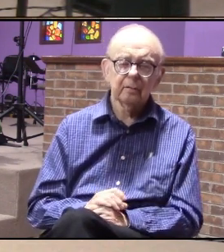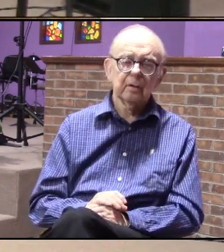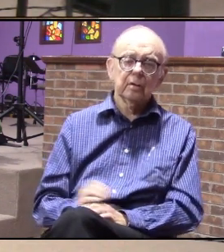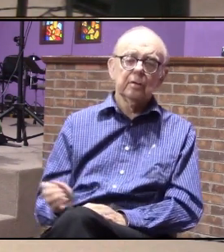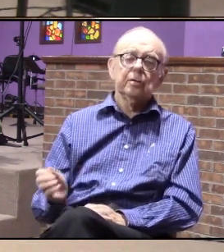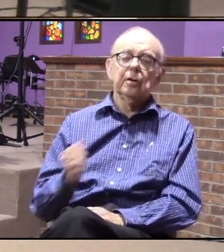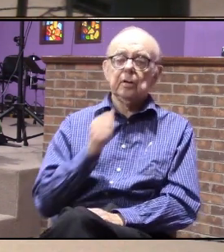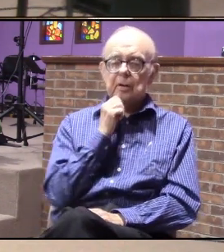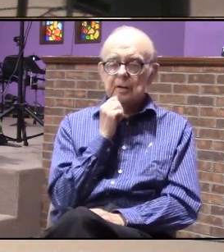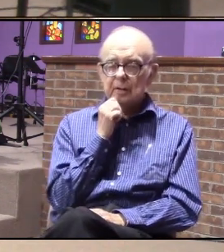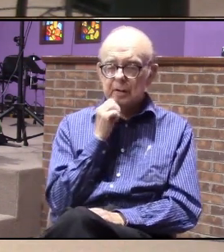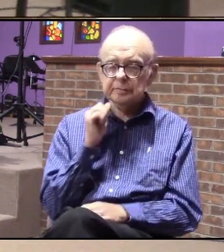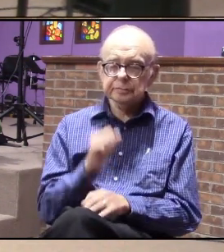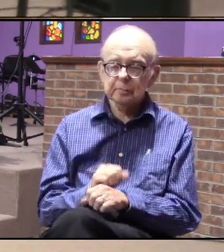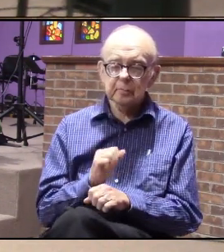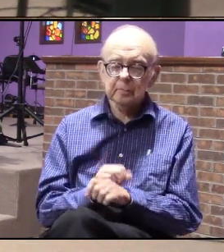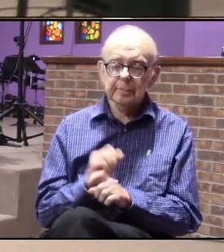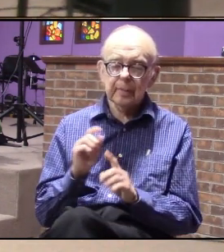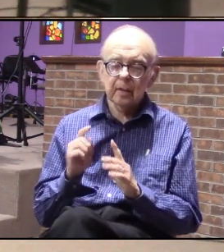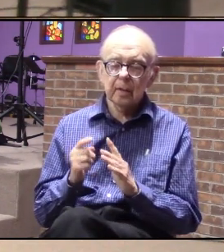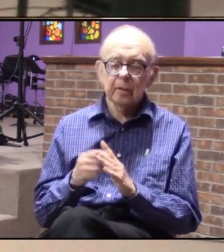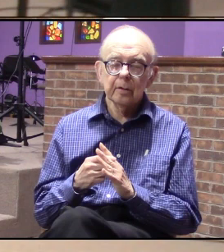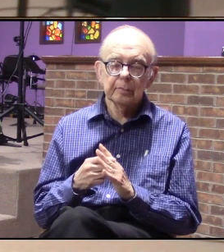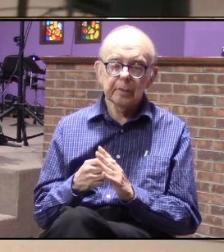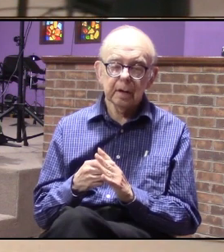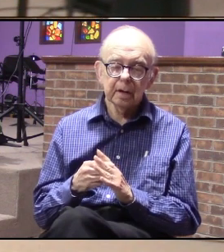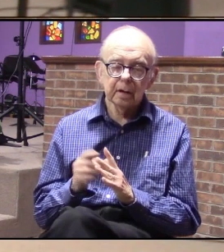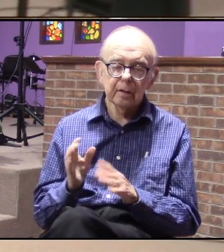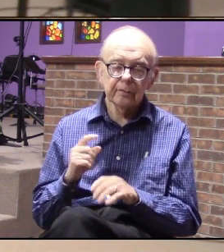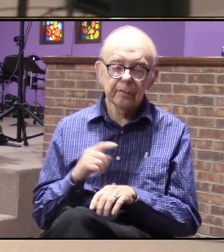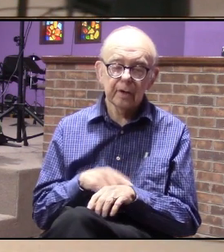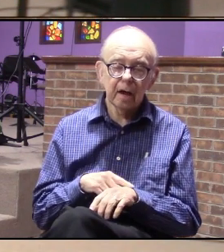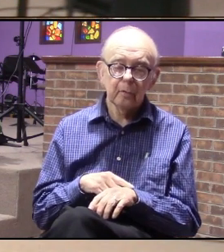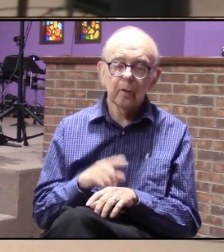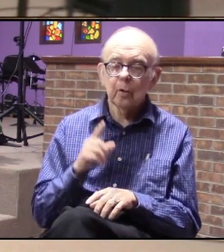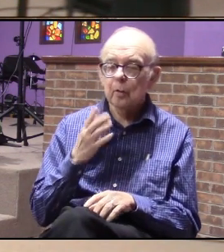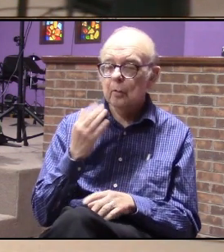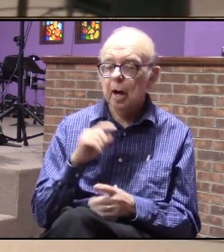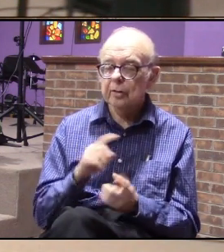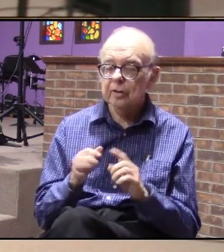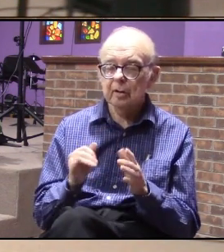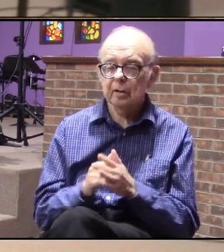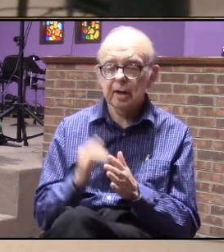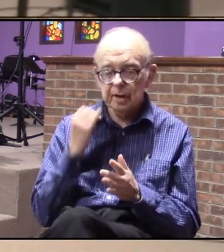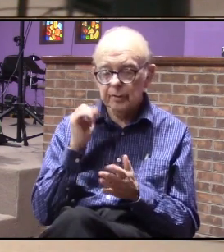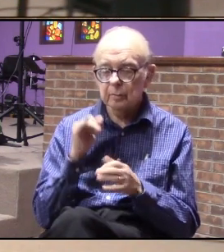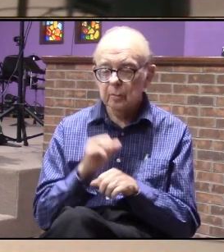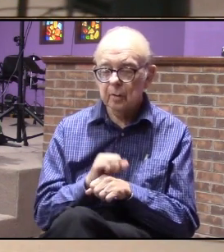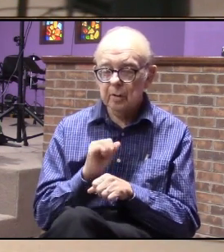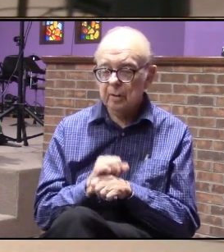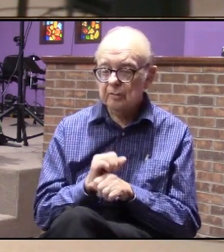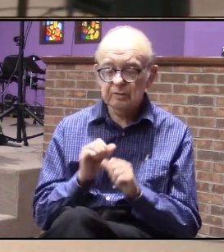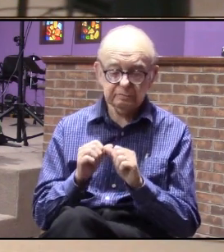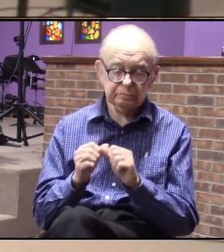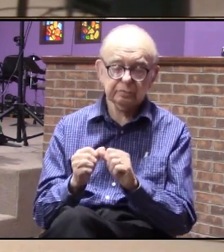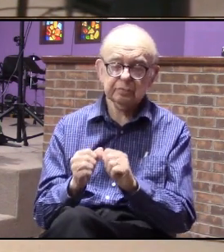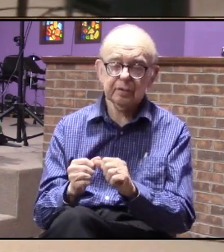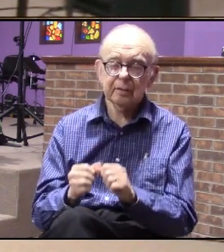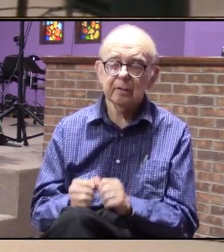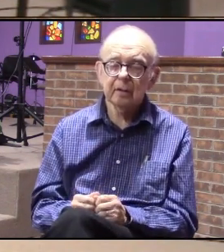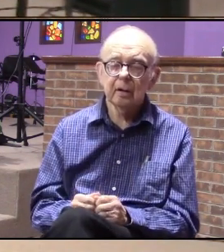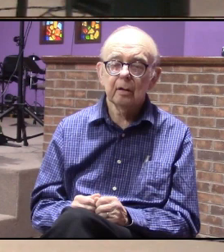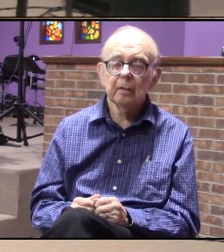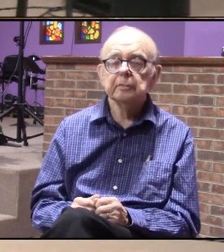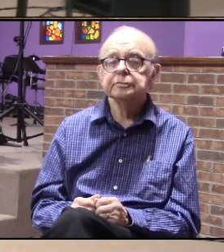secret. It's been working since the beginning of time. Why change it? If it works, let's keep going with it. And he